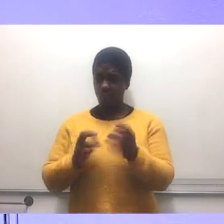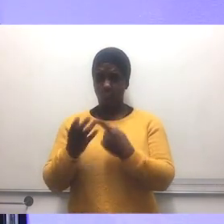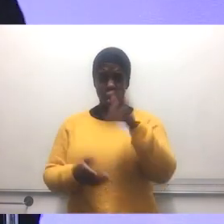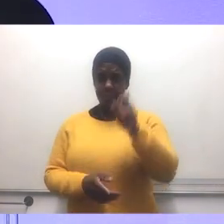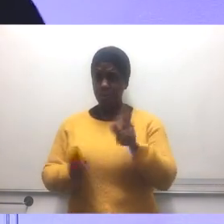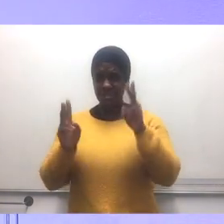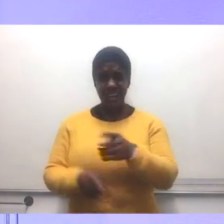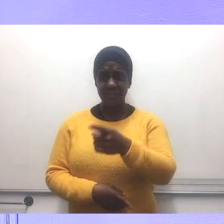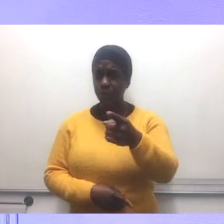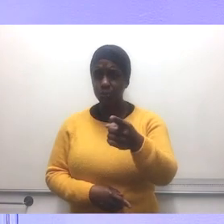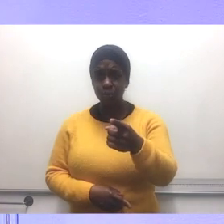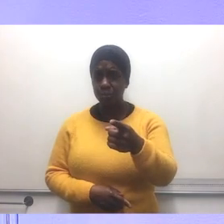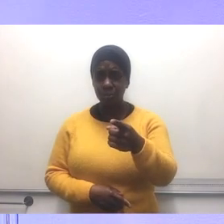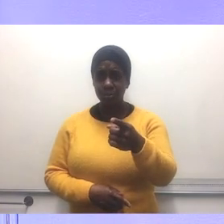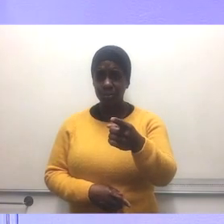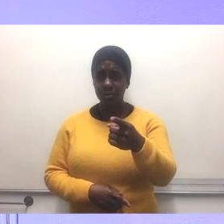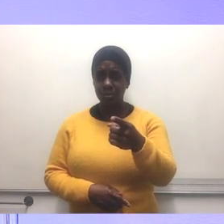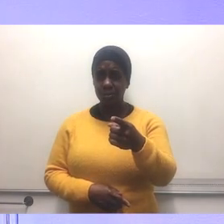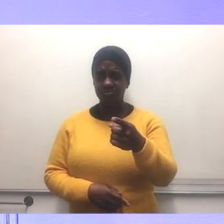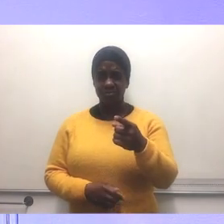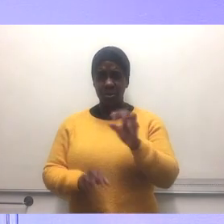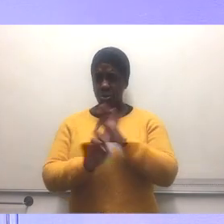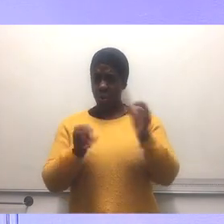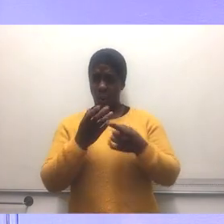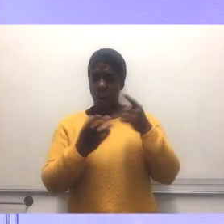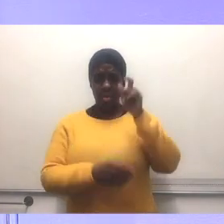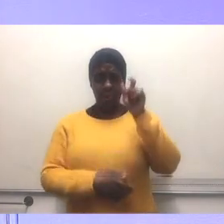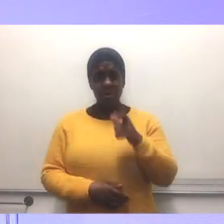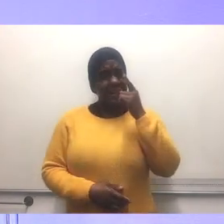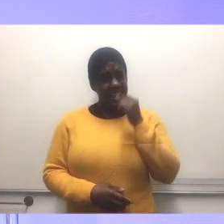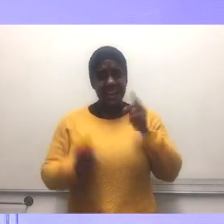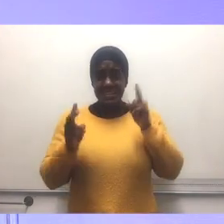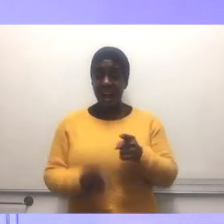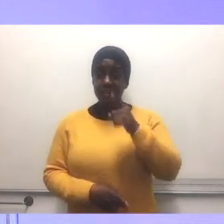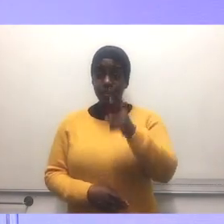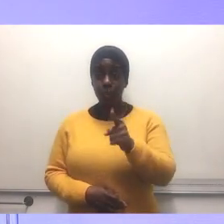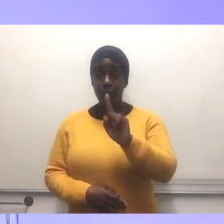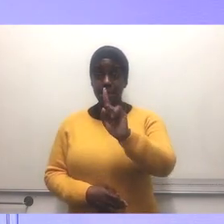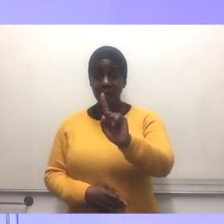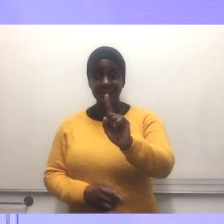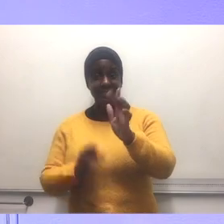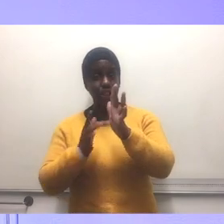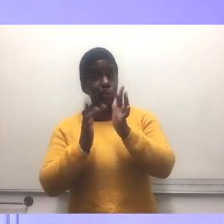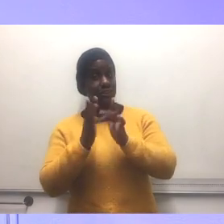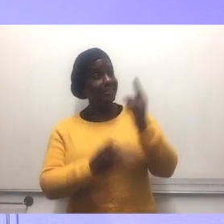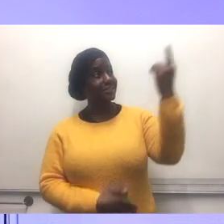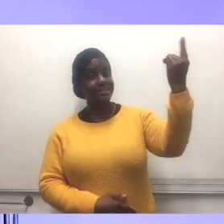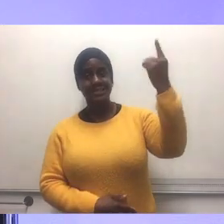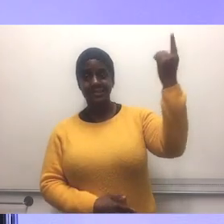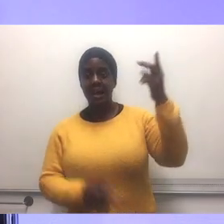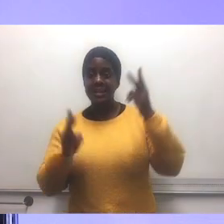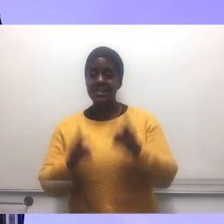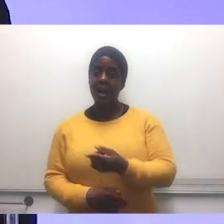you. No one else could have died for you. But Jesus died for you.